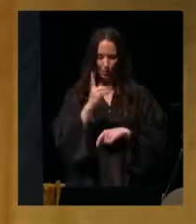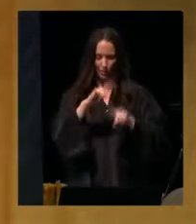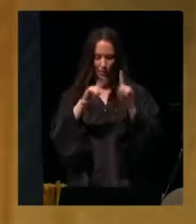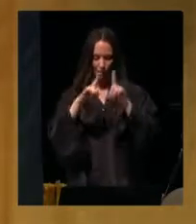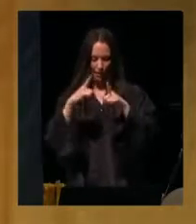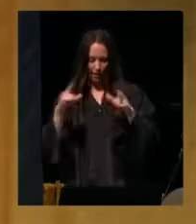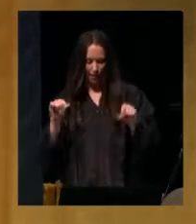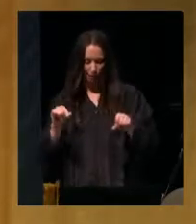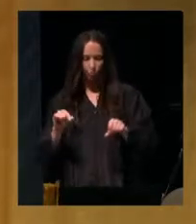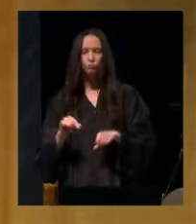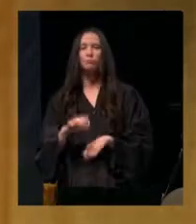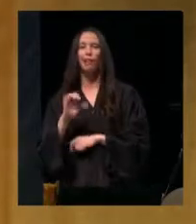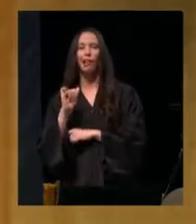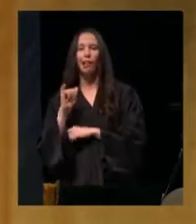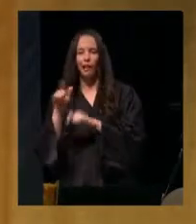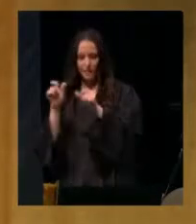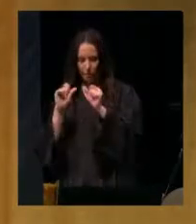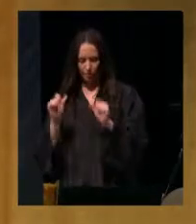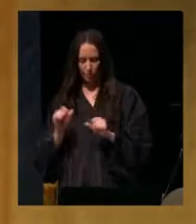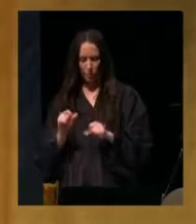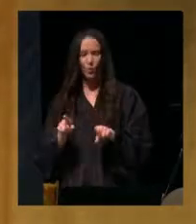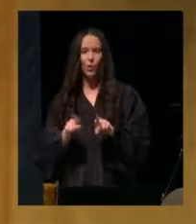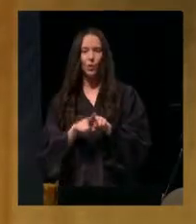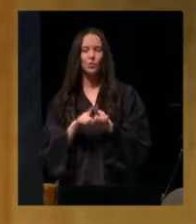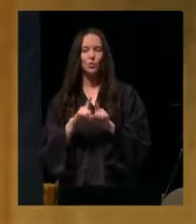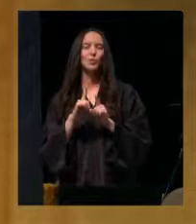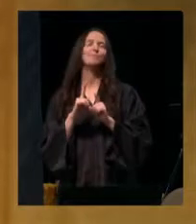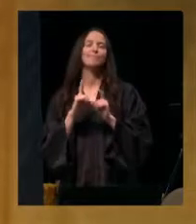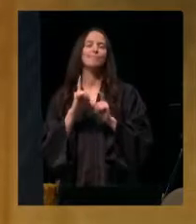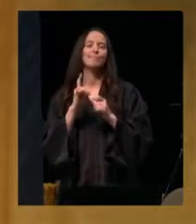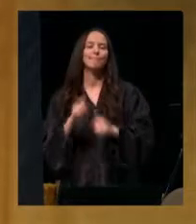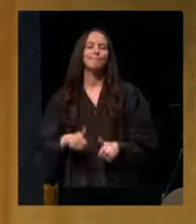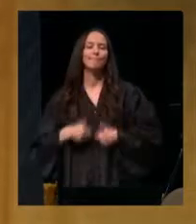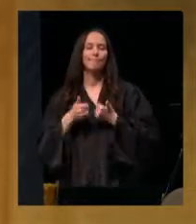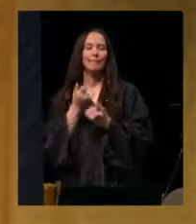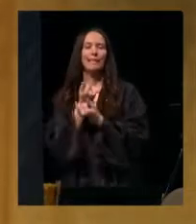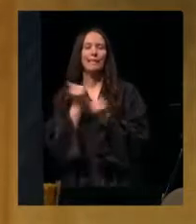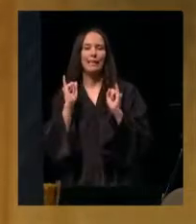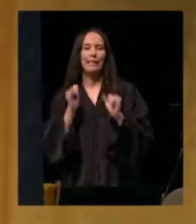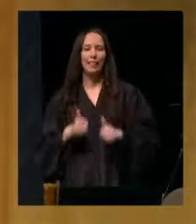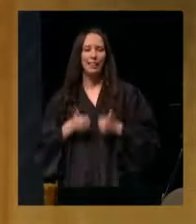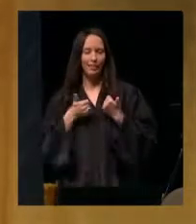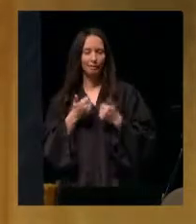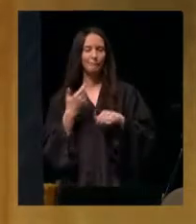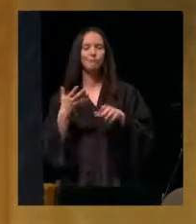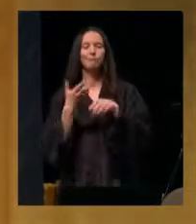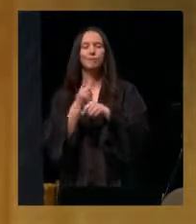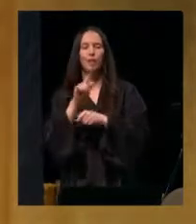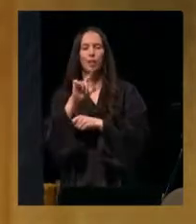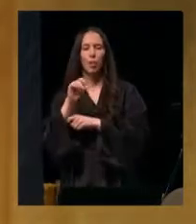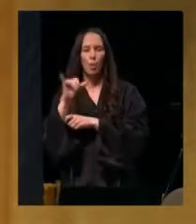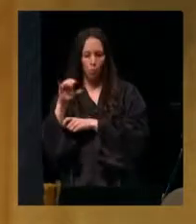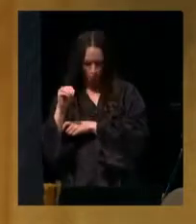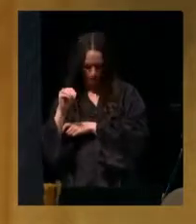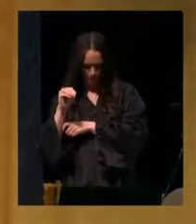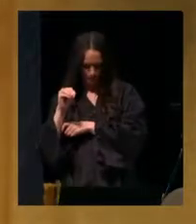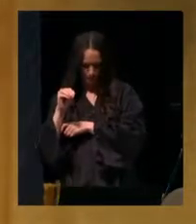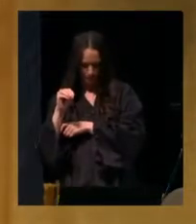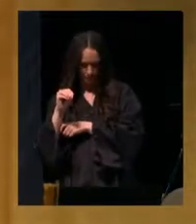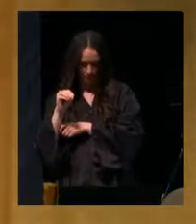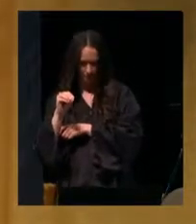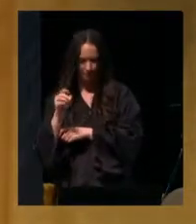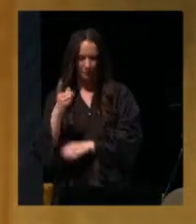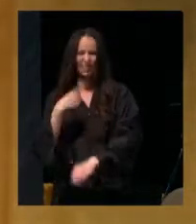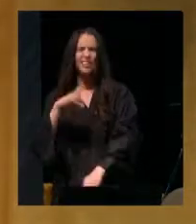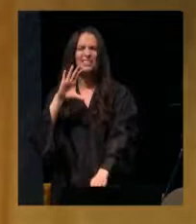and sculpture, and living on your own, formerly known as LOYO. These opportunities allow for students to grow as